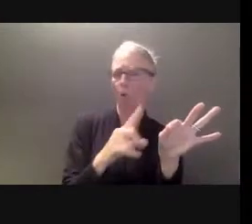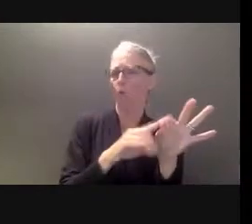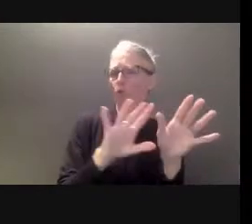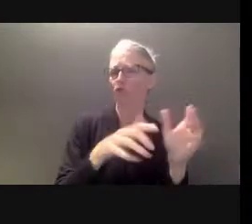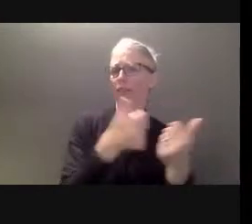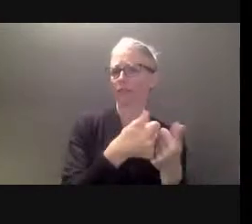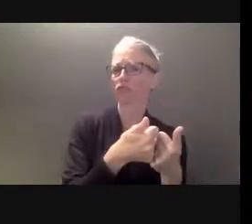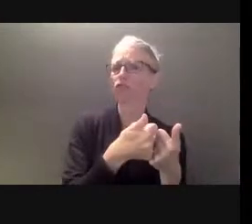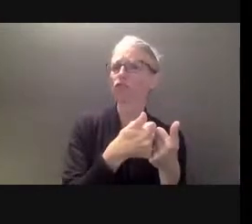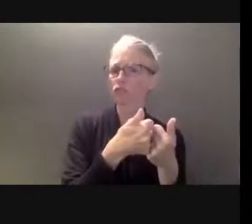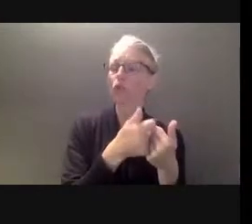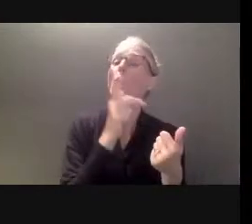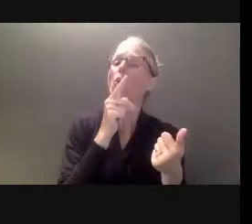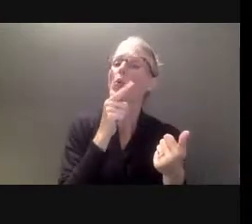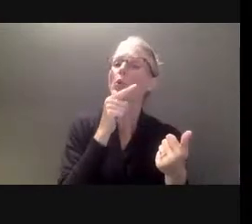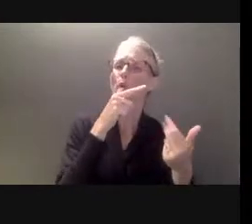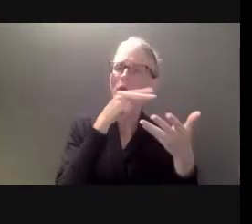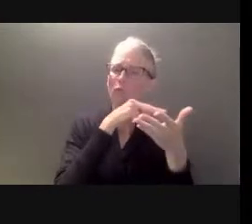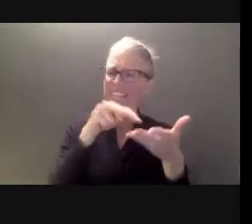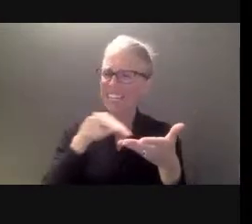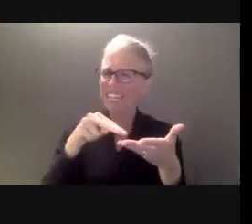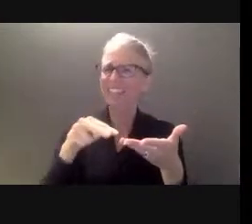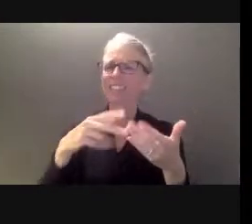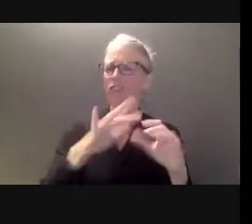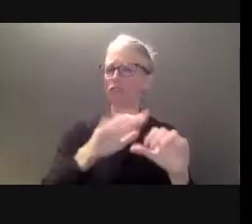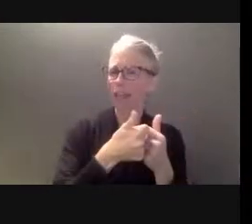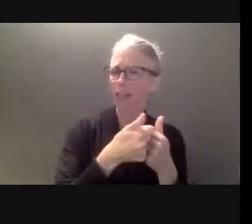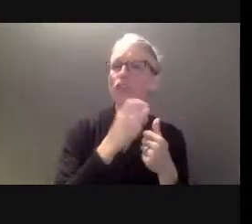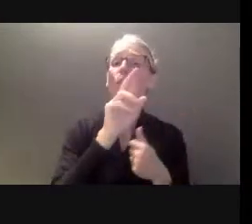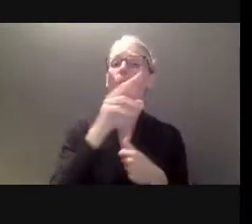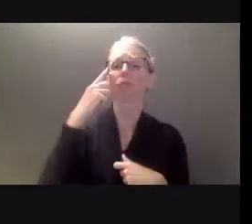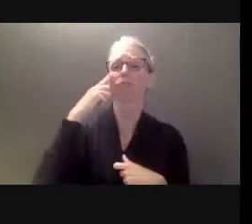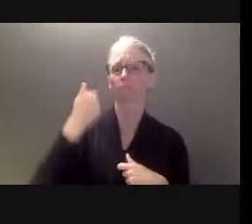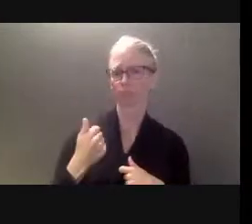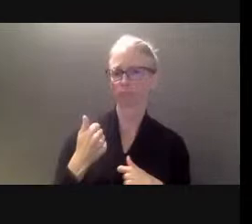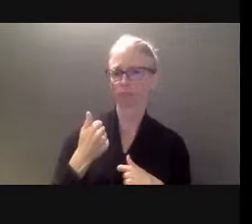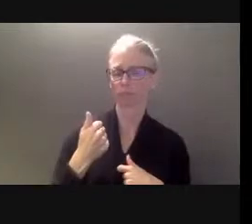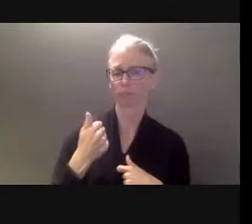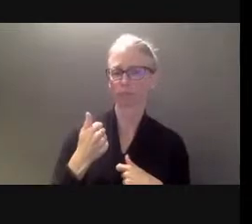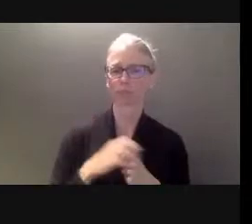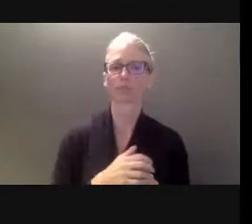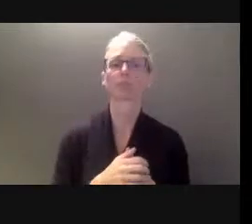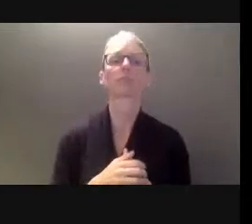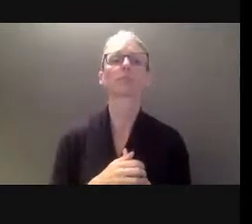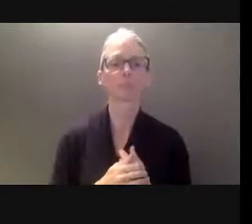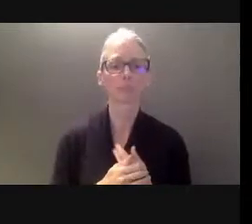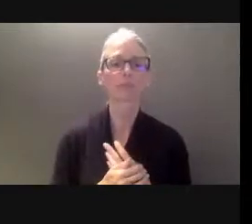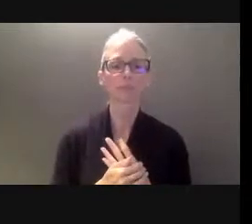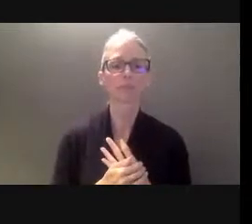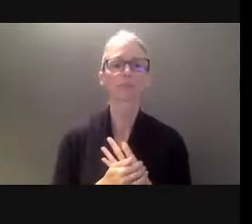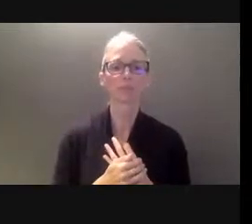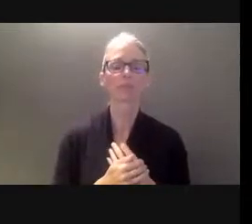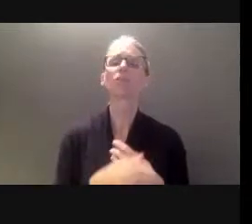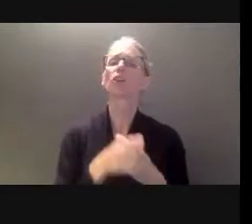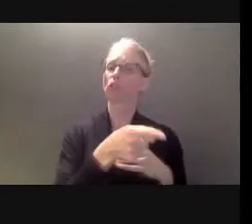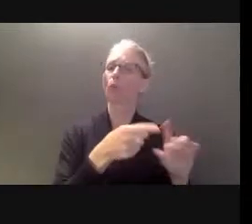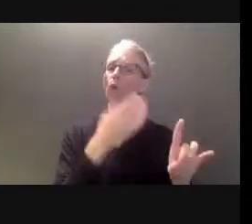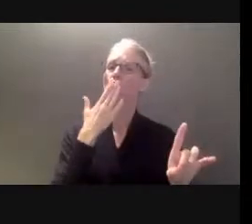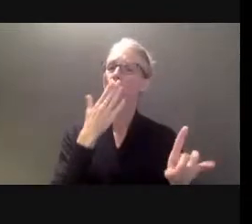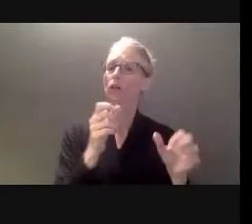difficulties. Using audio description of written materials was an example of a facilitator or a way to enhance printed